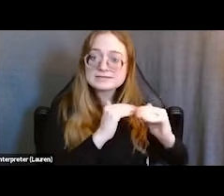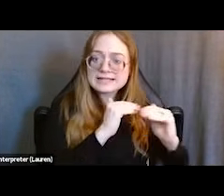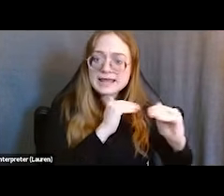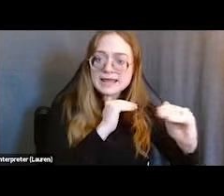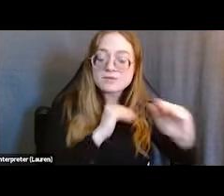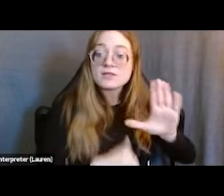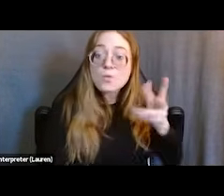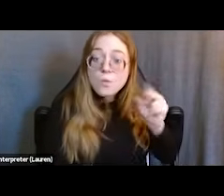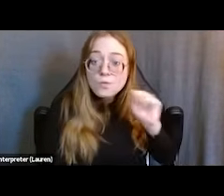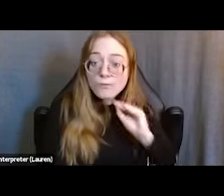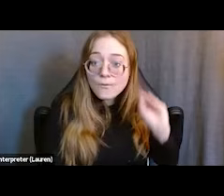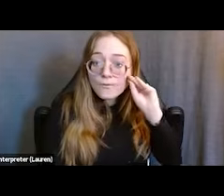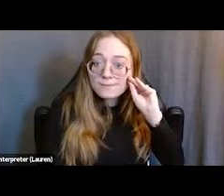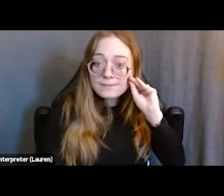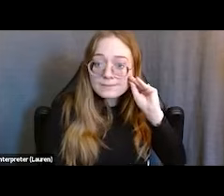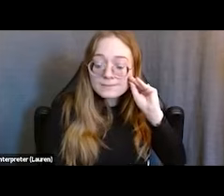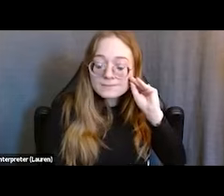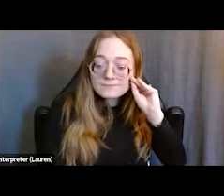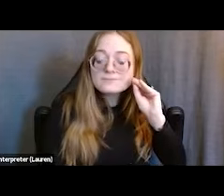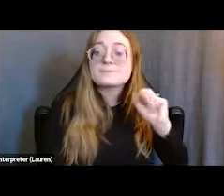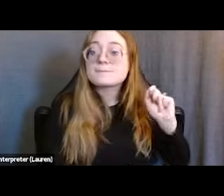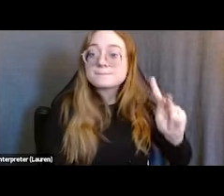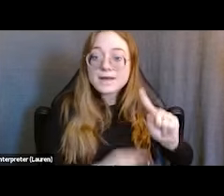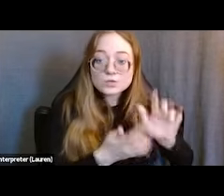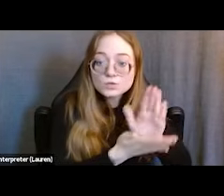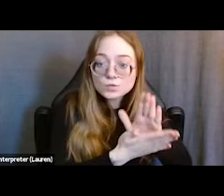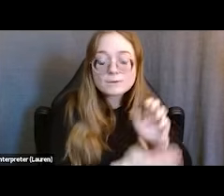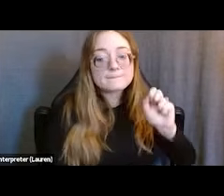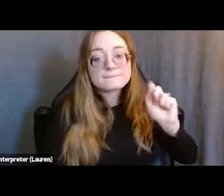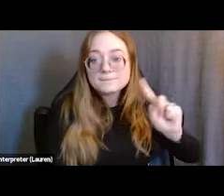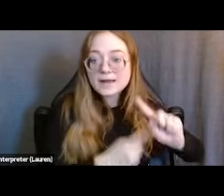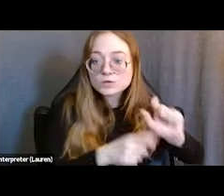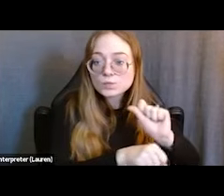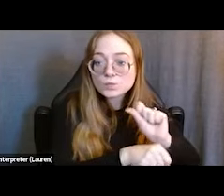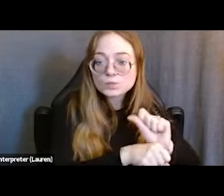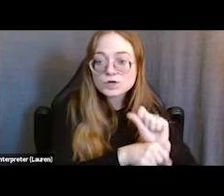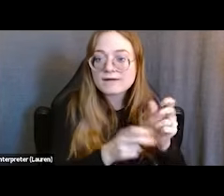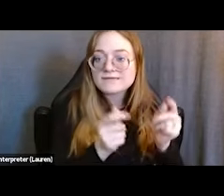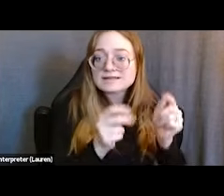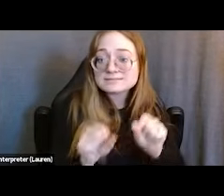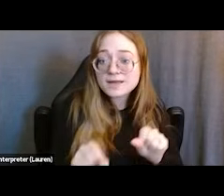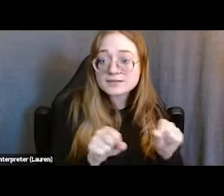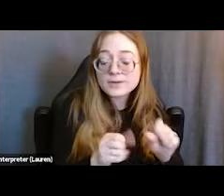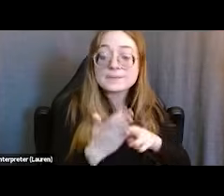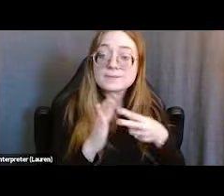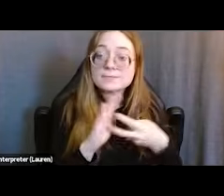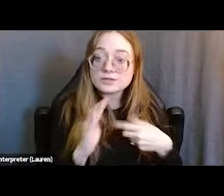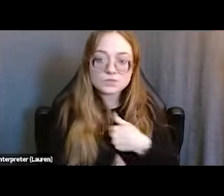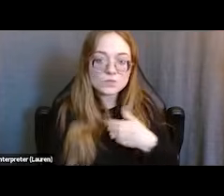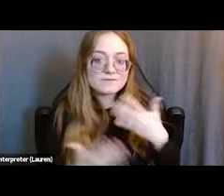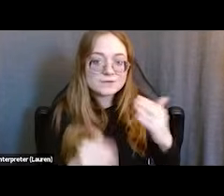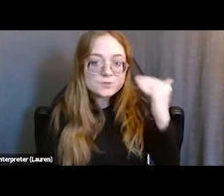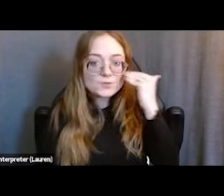home and stable back to school, back to work as quickly as possible, then what we know is that we can actually build some